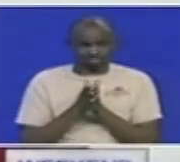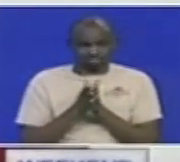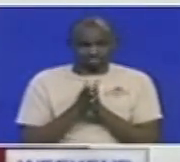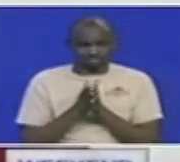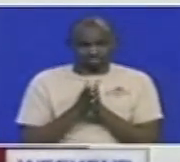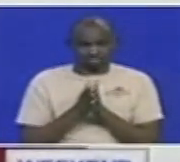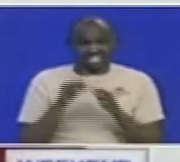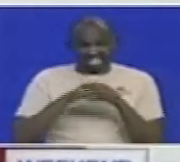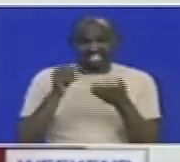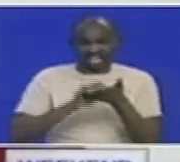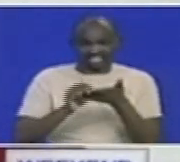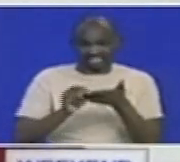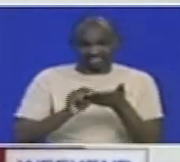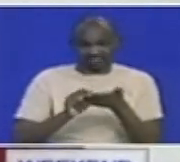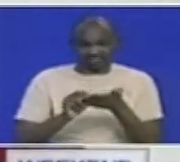in writing.